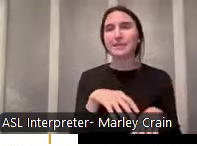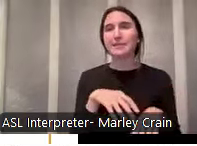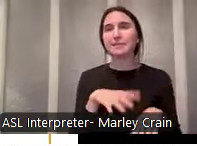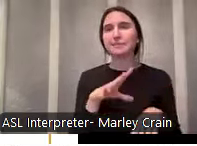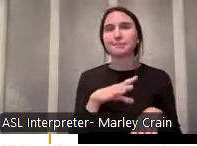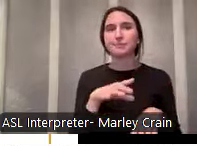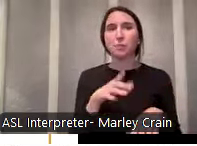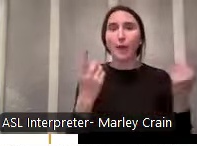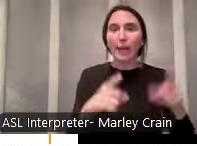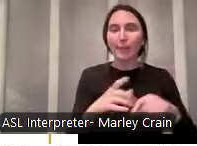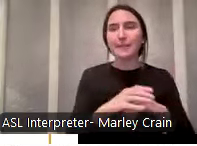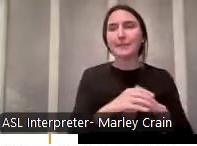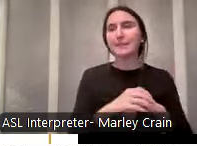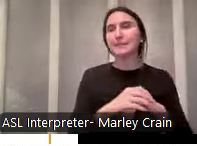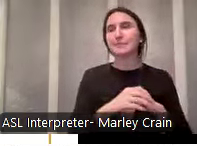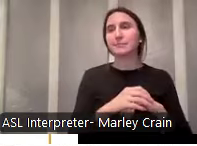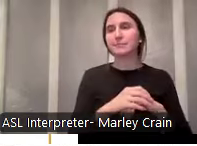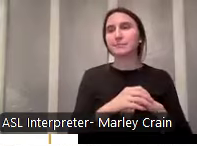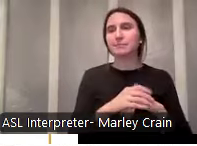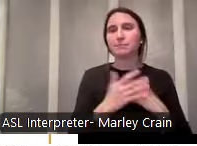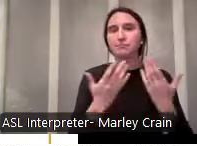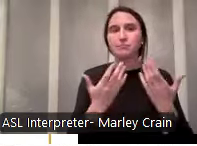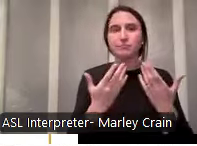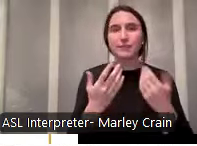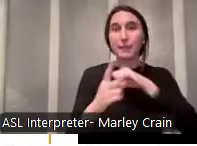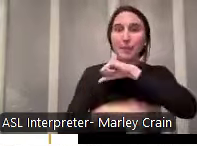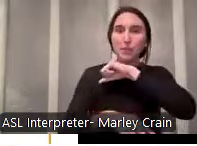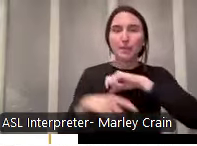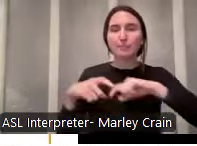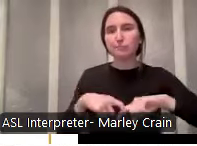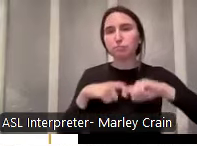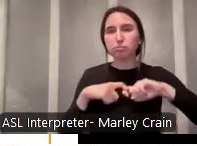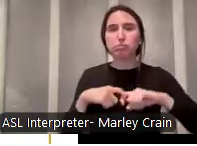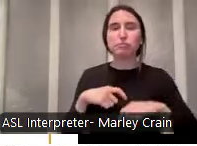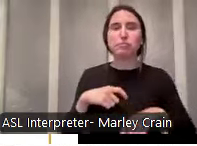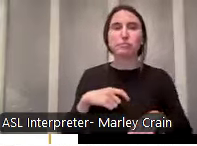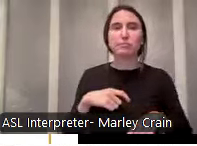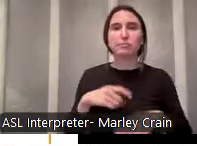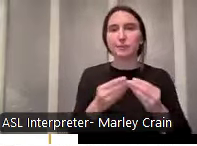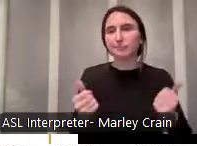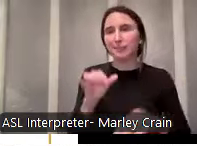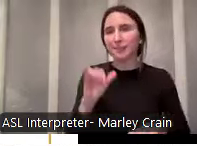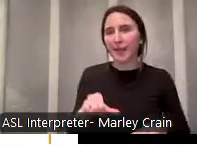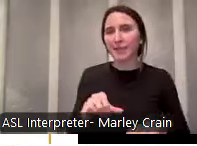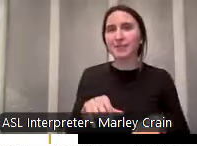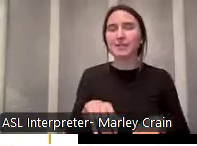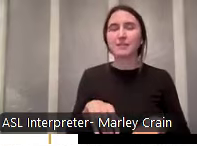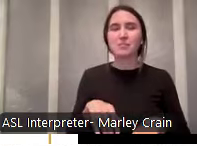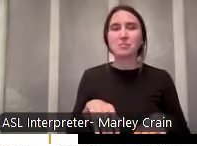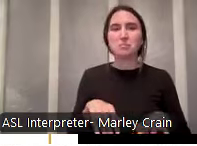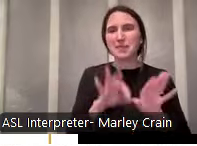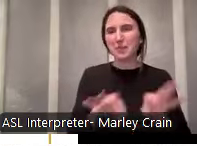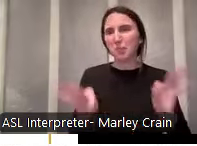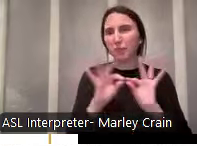seeking, what happened. And that's really, really important. You can decide a few different things as to what to do if your child